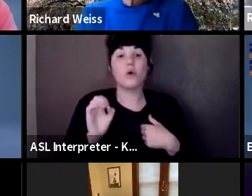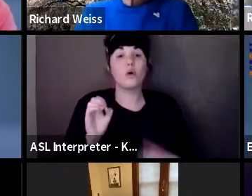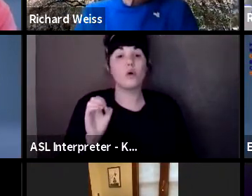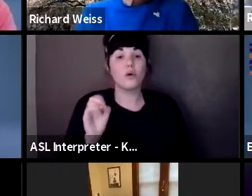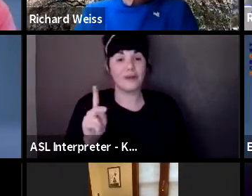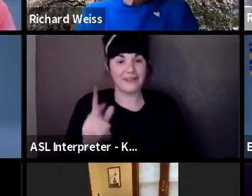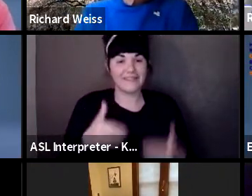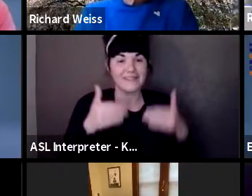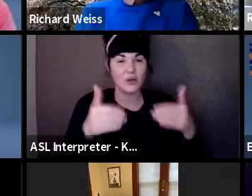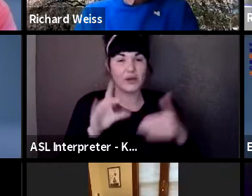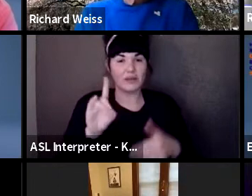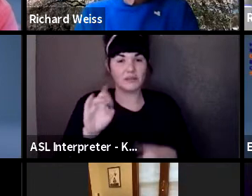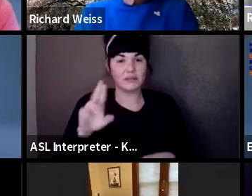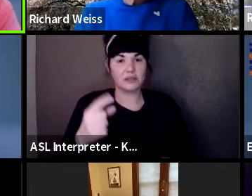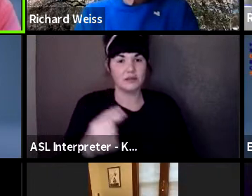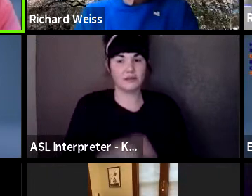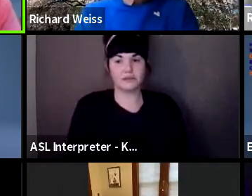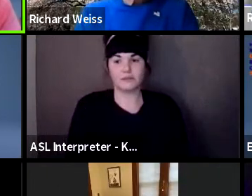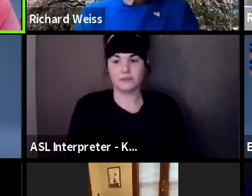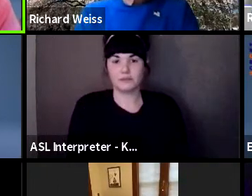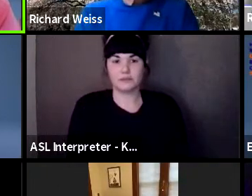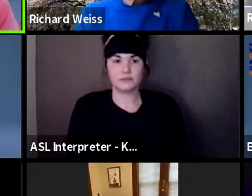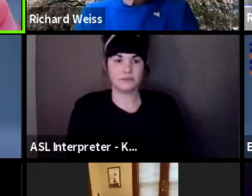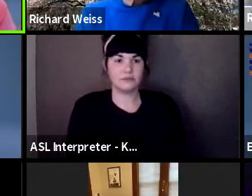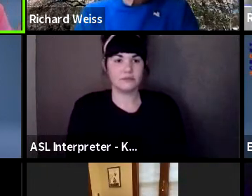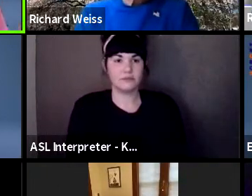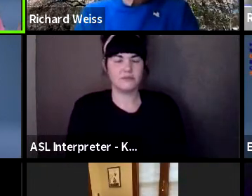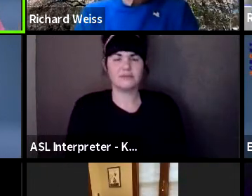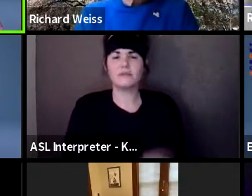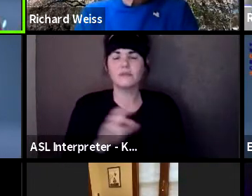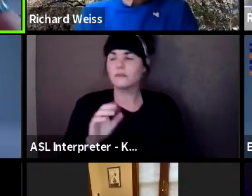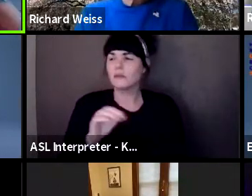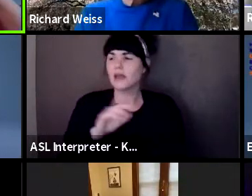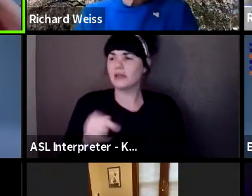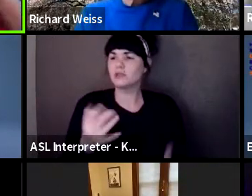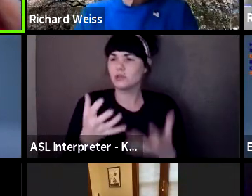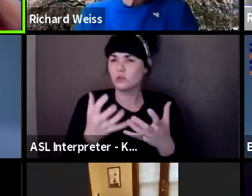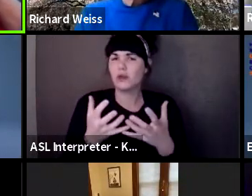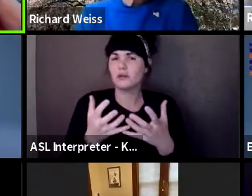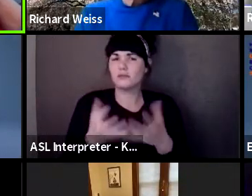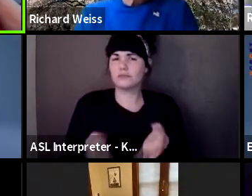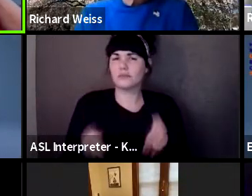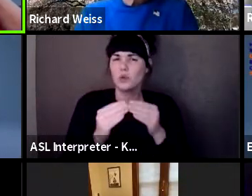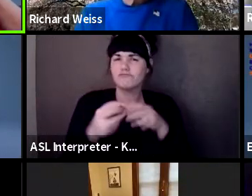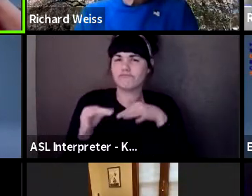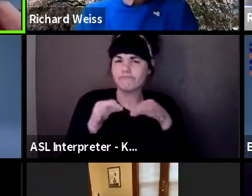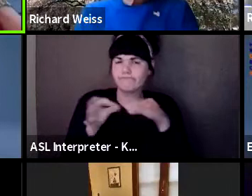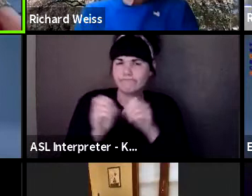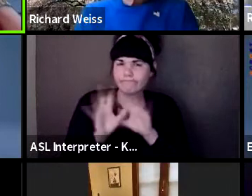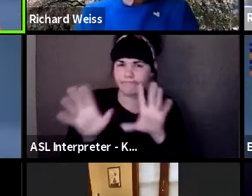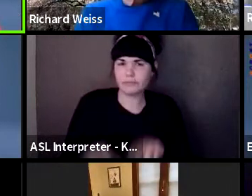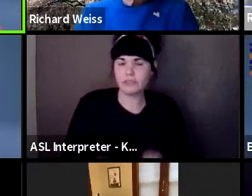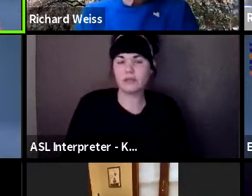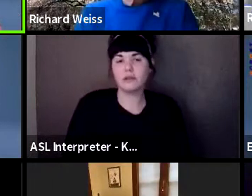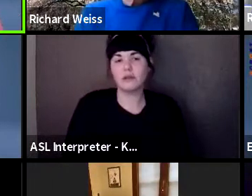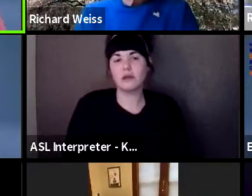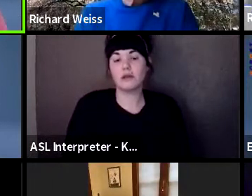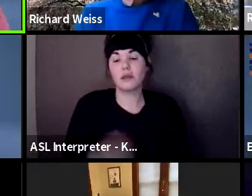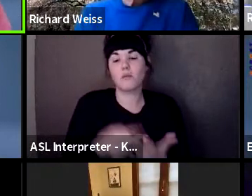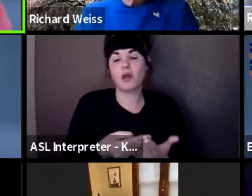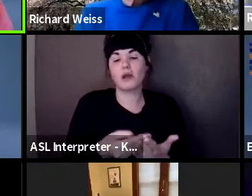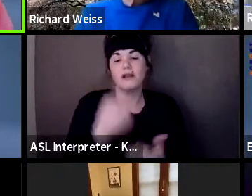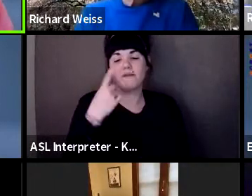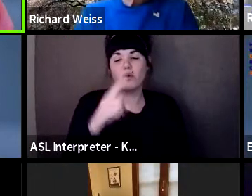Doug. Yeah, just for clarification, Edward, this money for the AVs